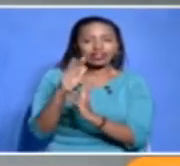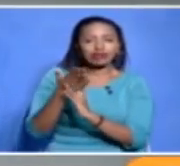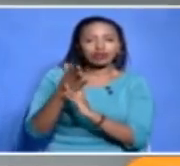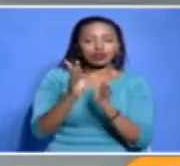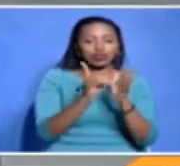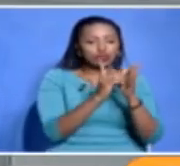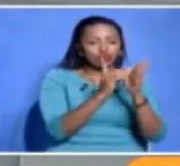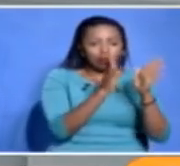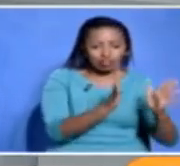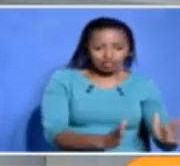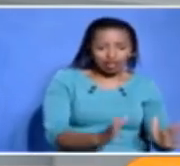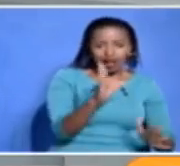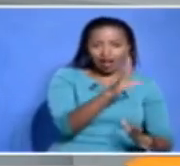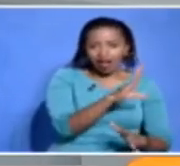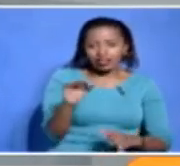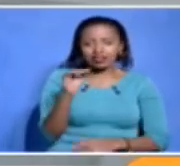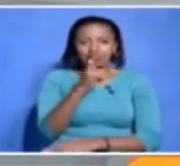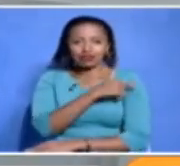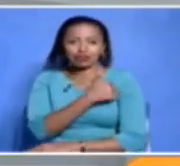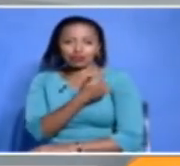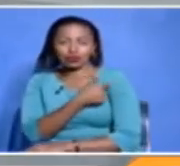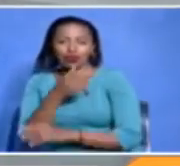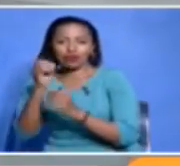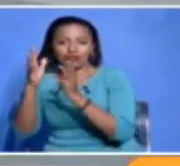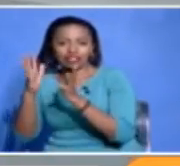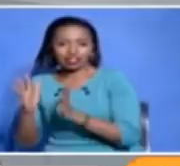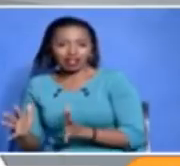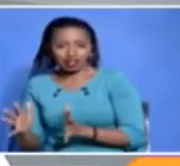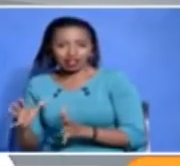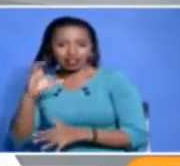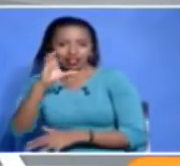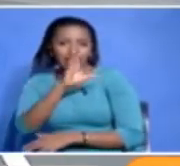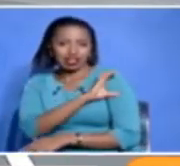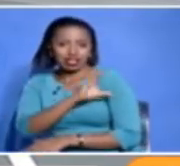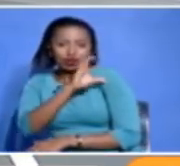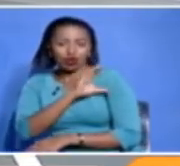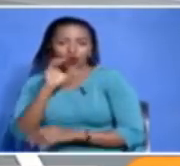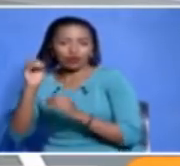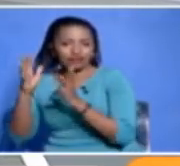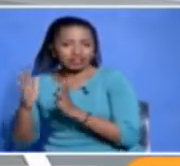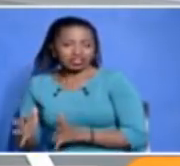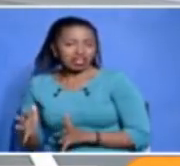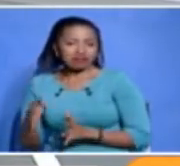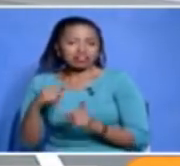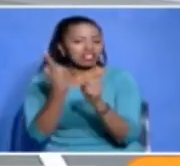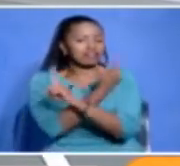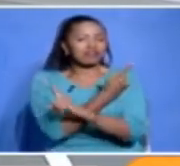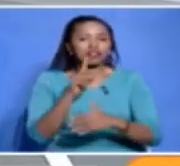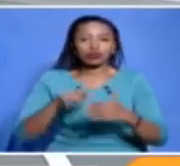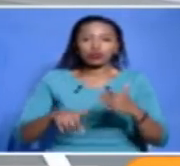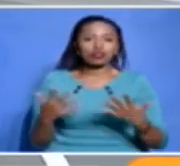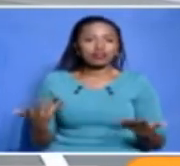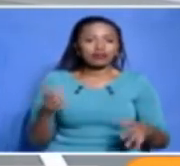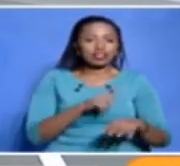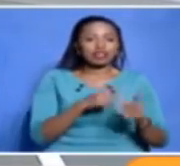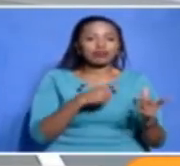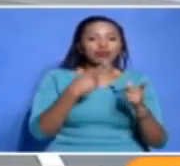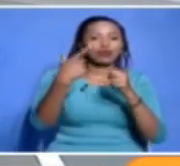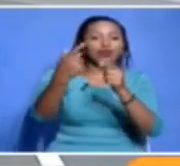in our neighborhoods, we have all of these small little health centers, which are extremely handy when you're going in to look for